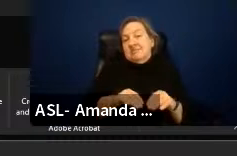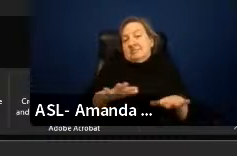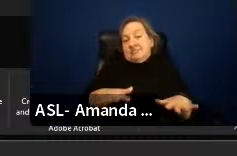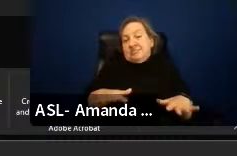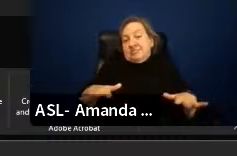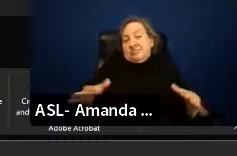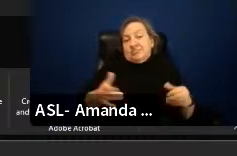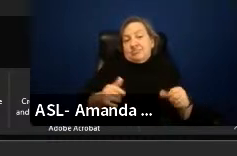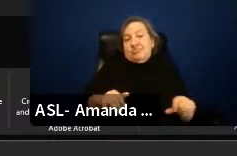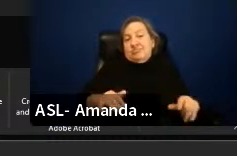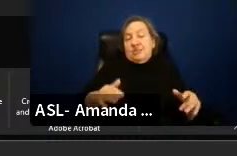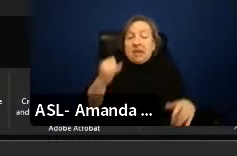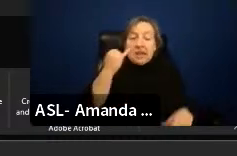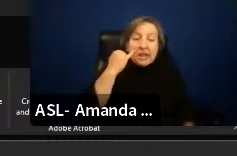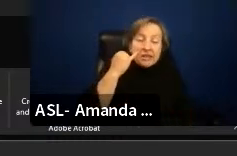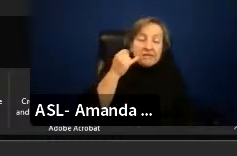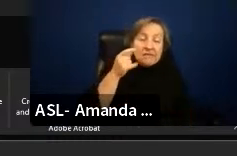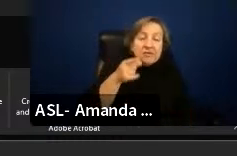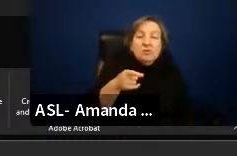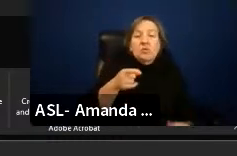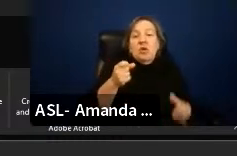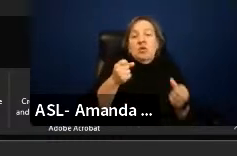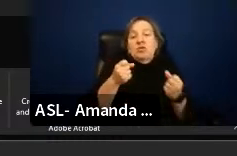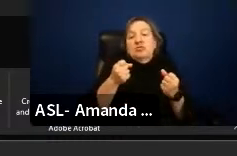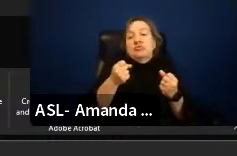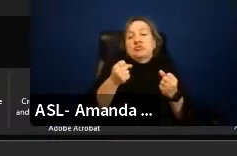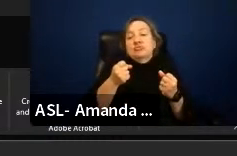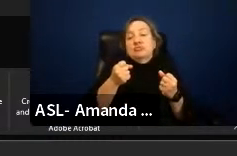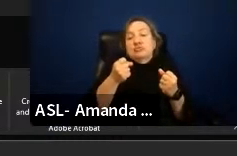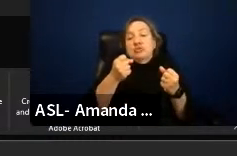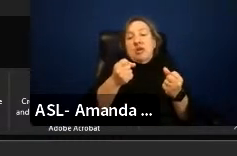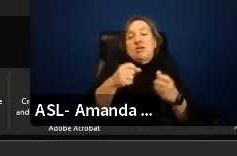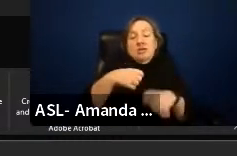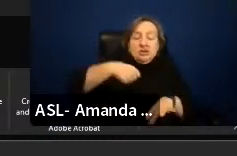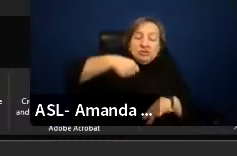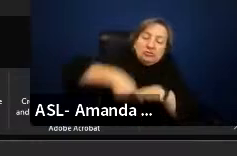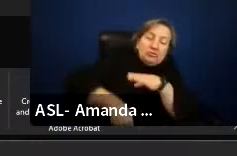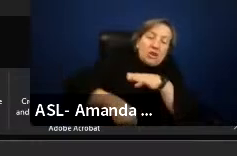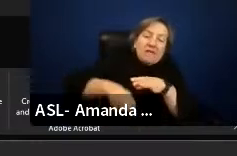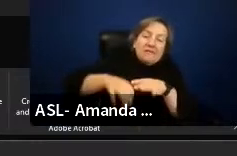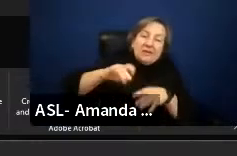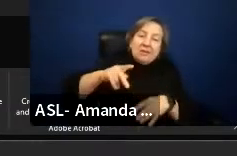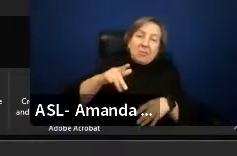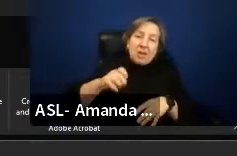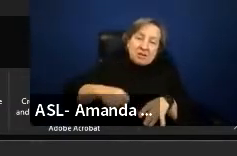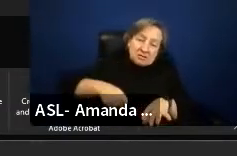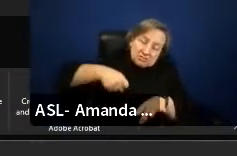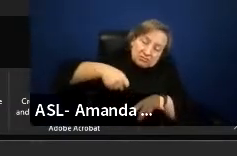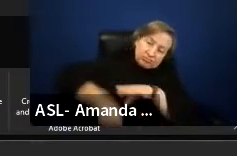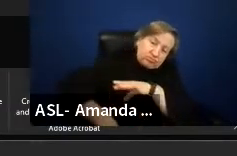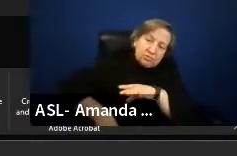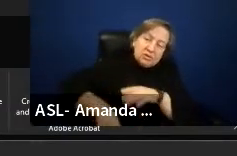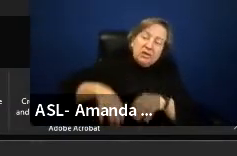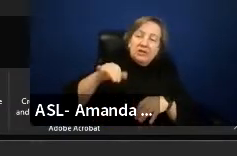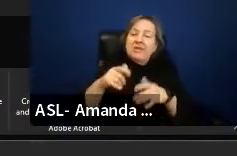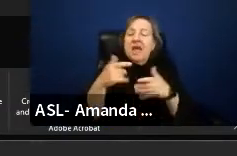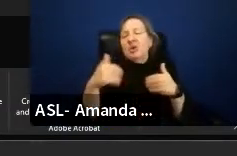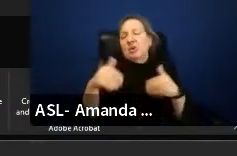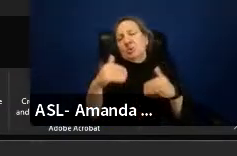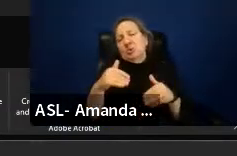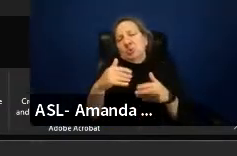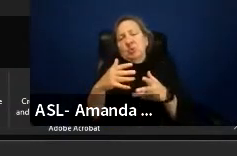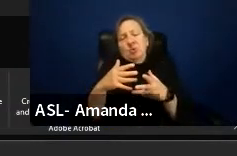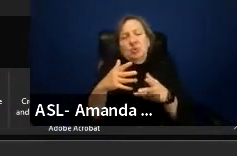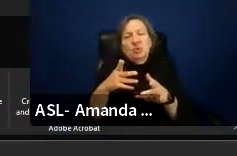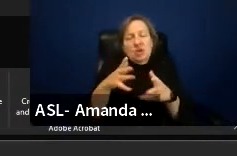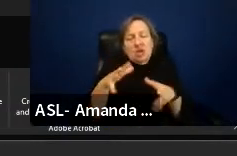okay. if you're driving piles, which is very disruptive, vibratory